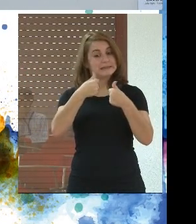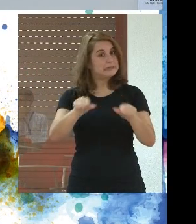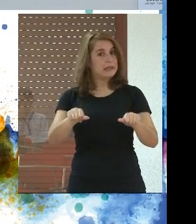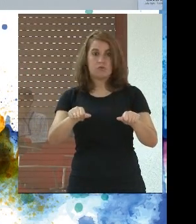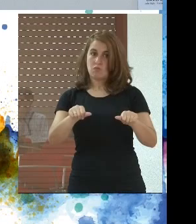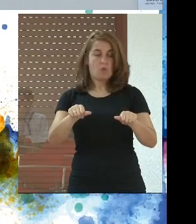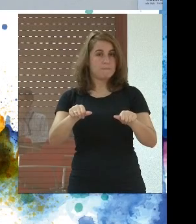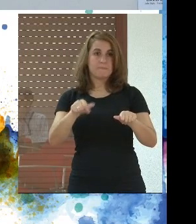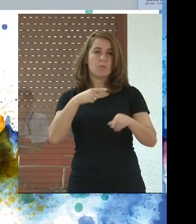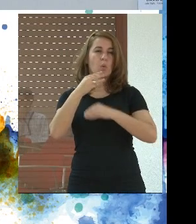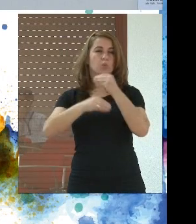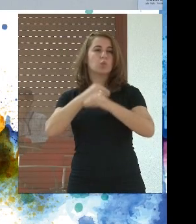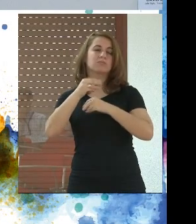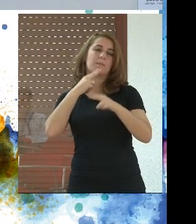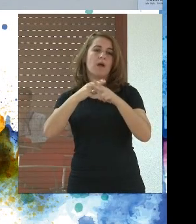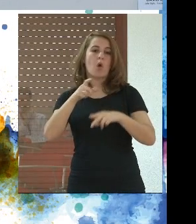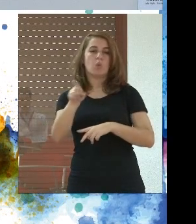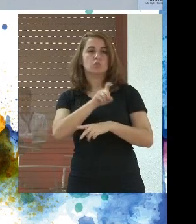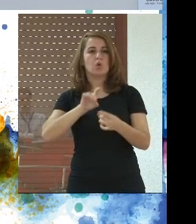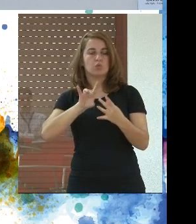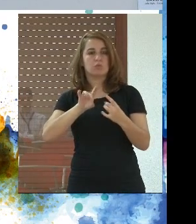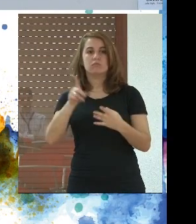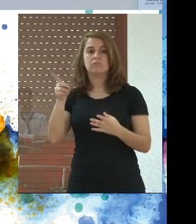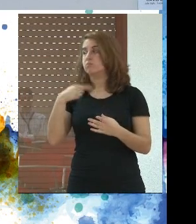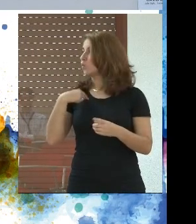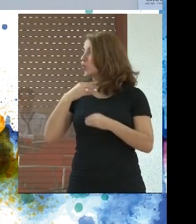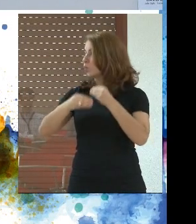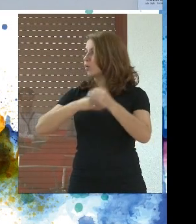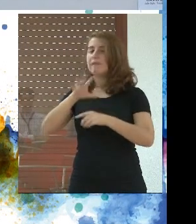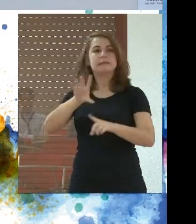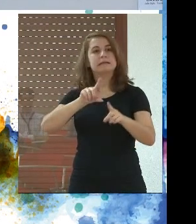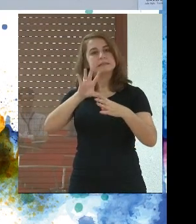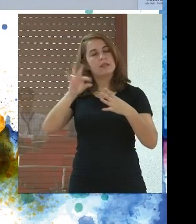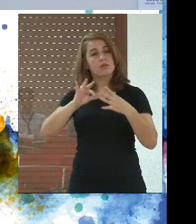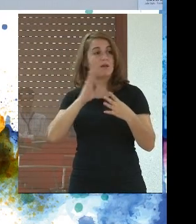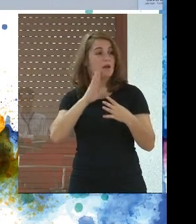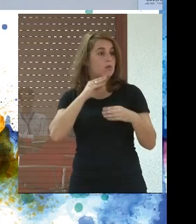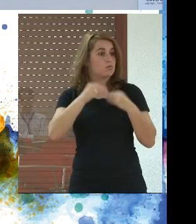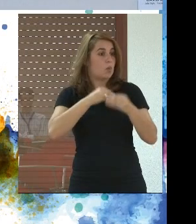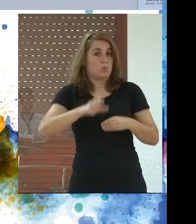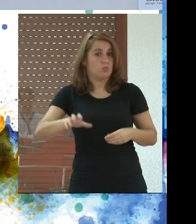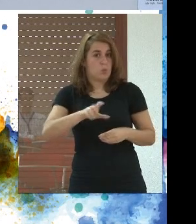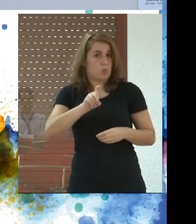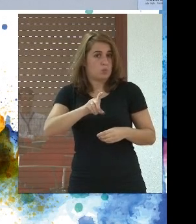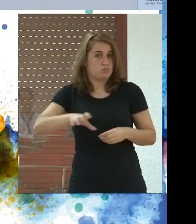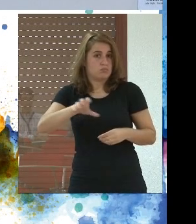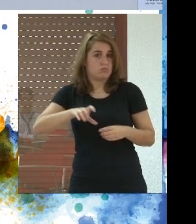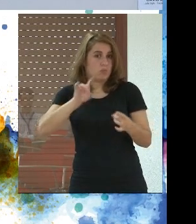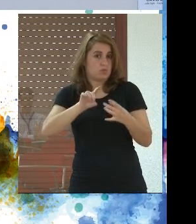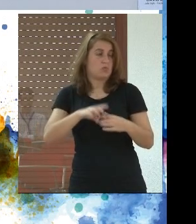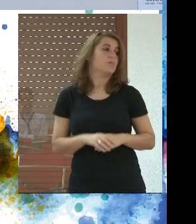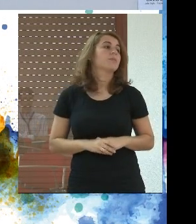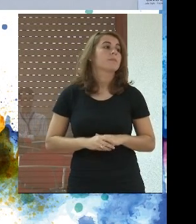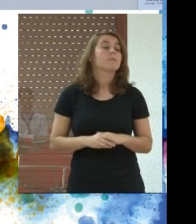through a labeling, tried to use a cursor with selection matrices. The cursors, like we use a cursor such